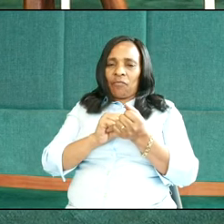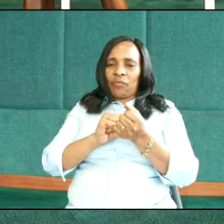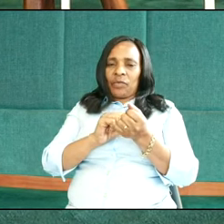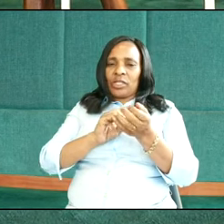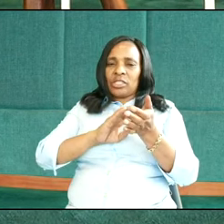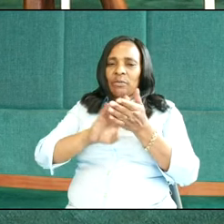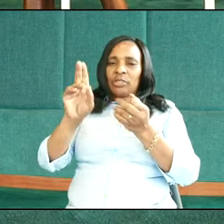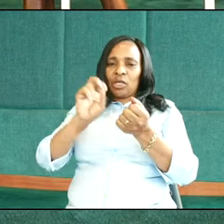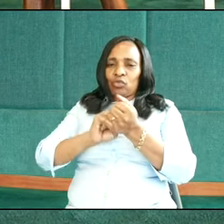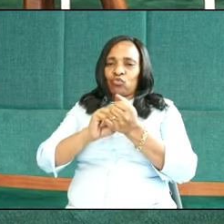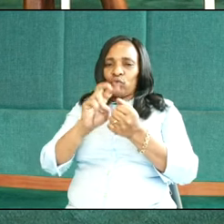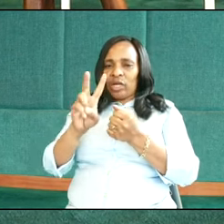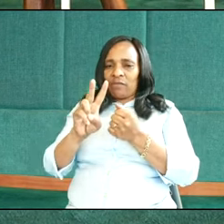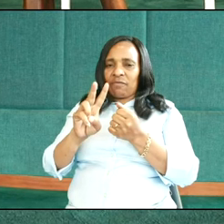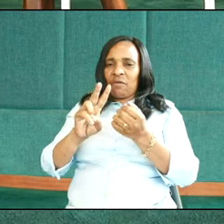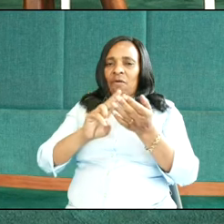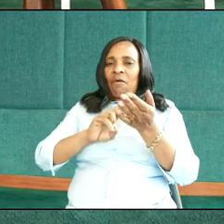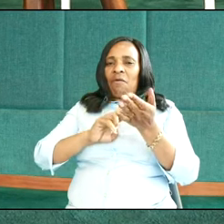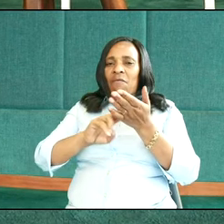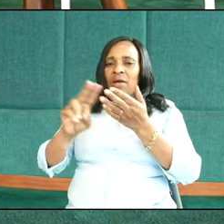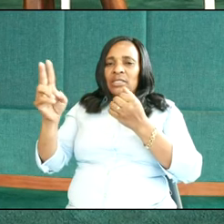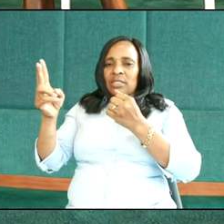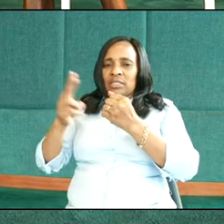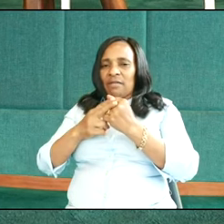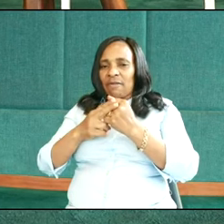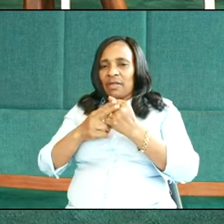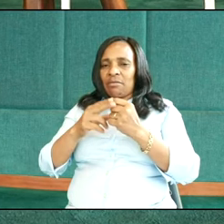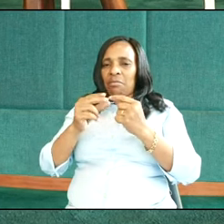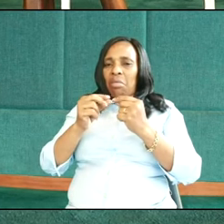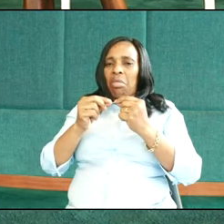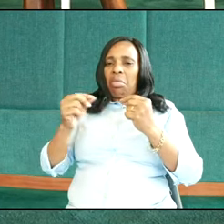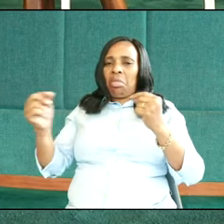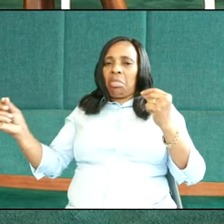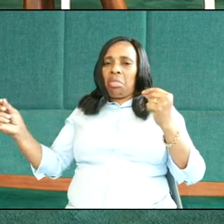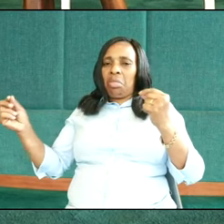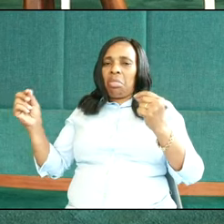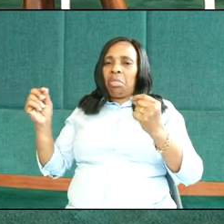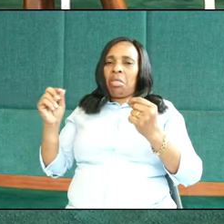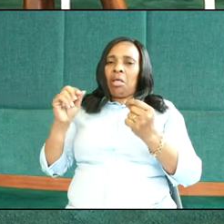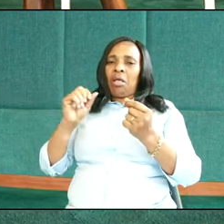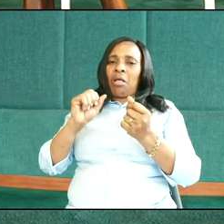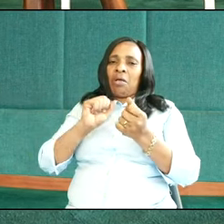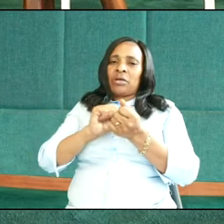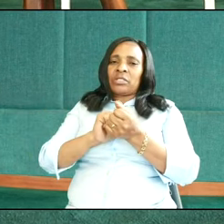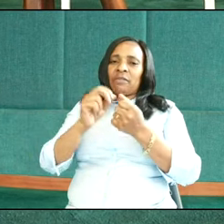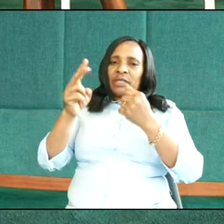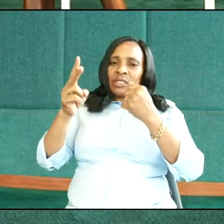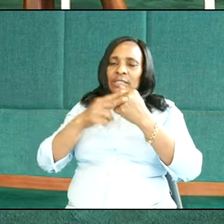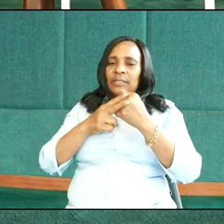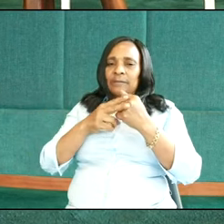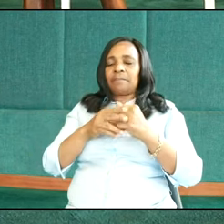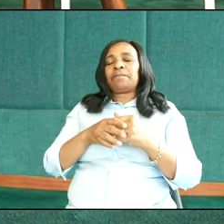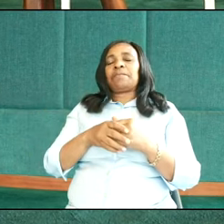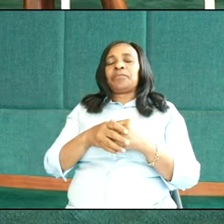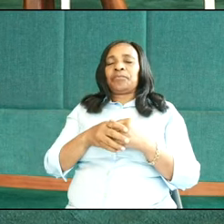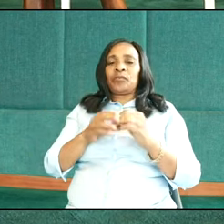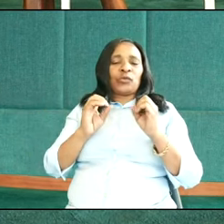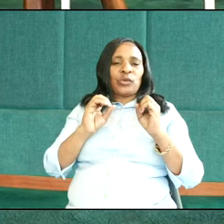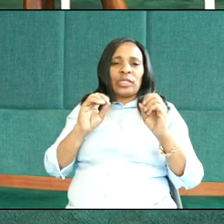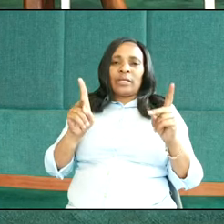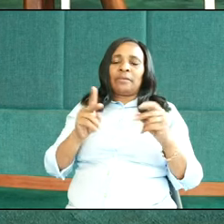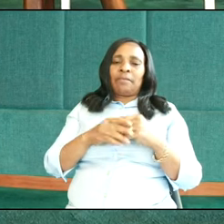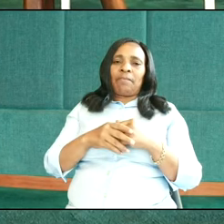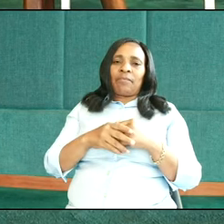Chapter 12. Mm-hmm. Go from verse 7 mm-hmm. and go all the way until verse 17. Yeah. Okay.